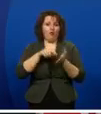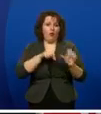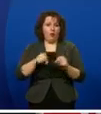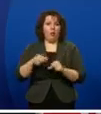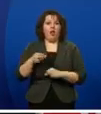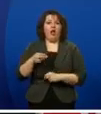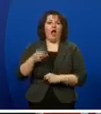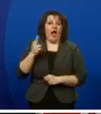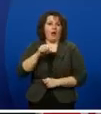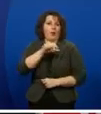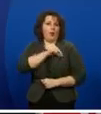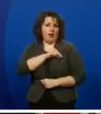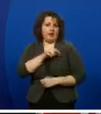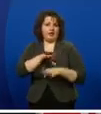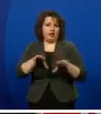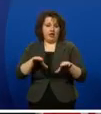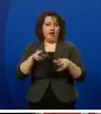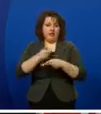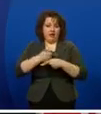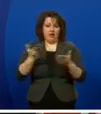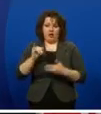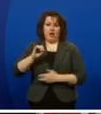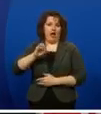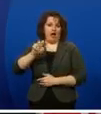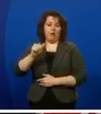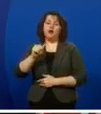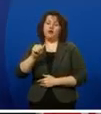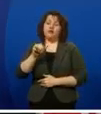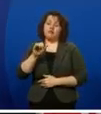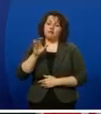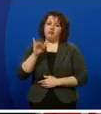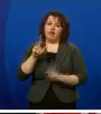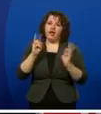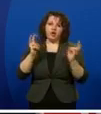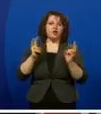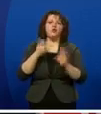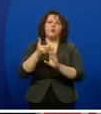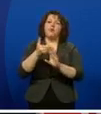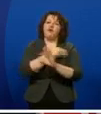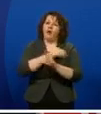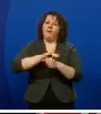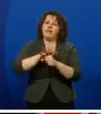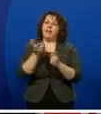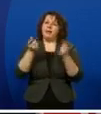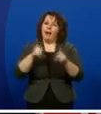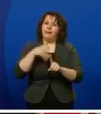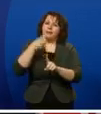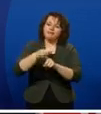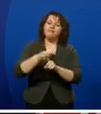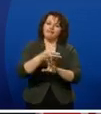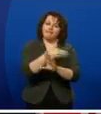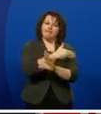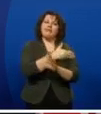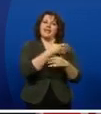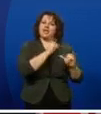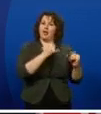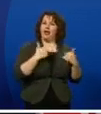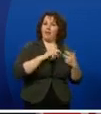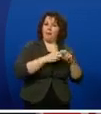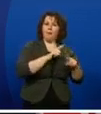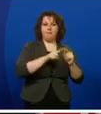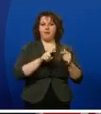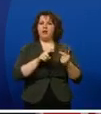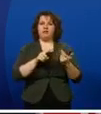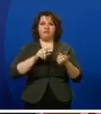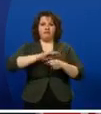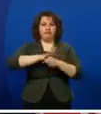high-quality, child care in the state of Iowa is certainly an issue that precedes the pandemic, but it was intensified during it. From the